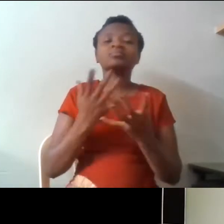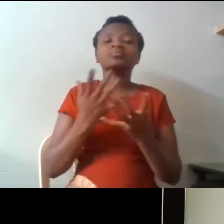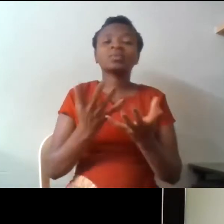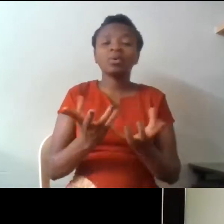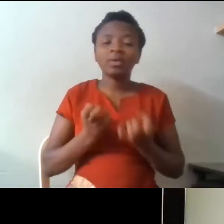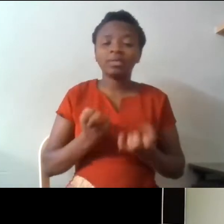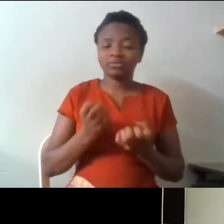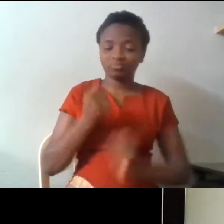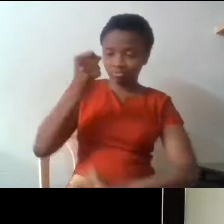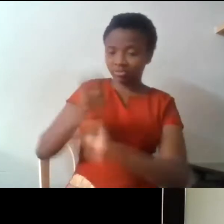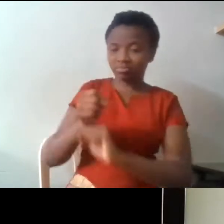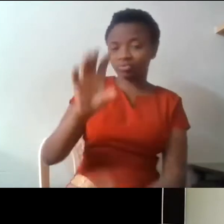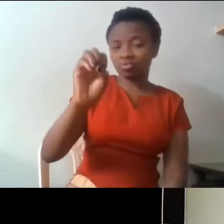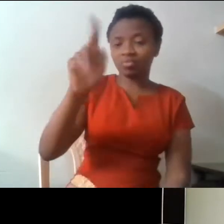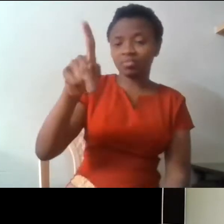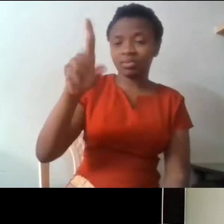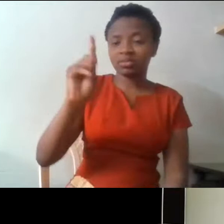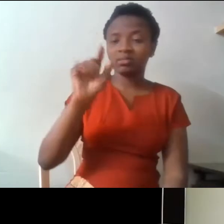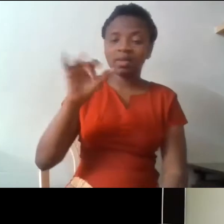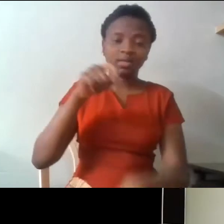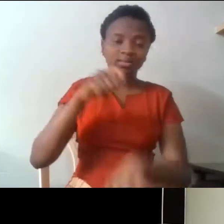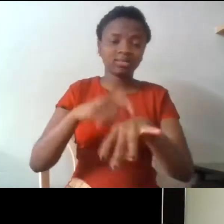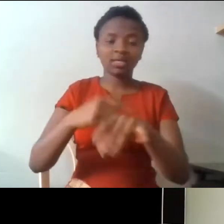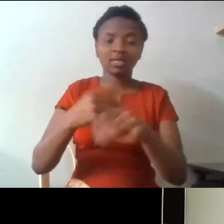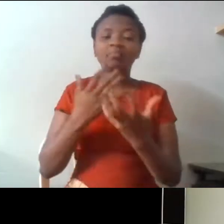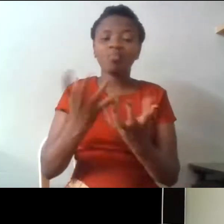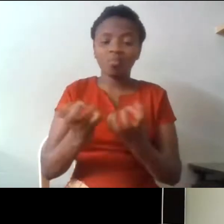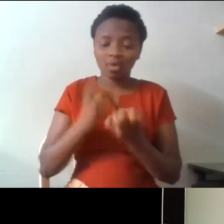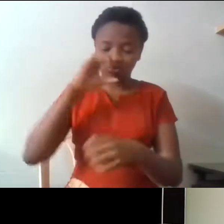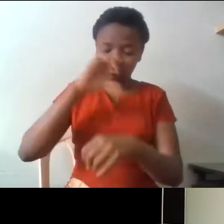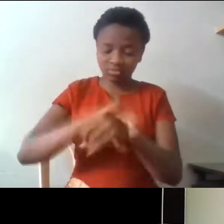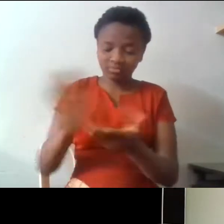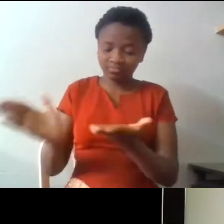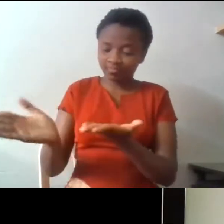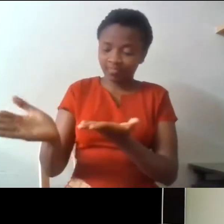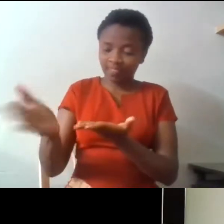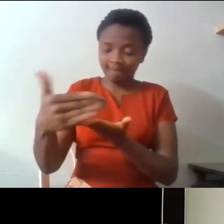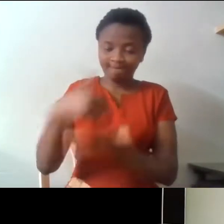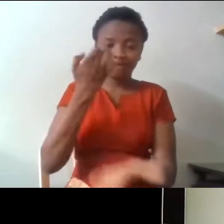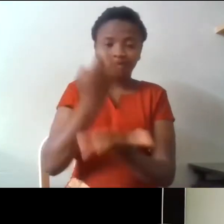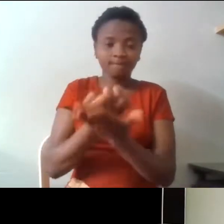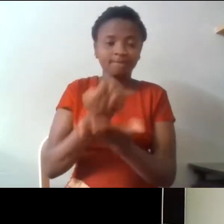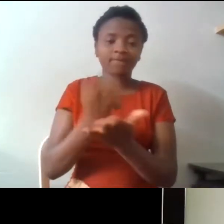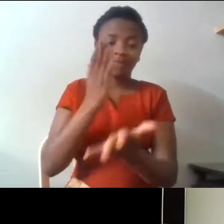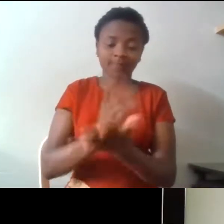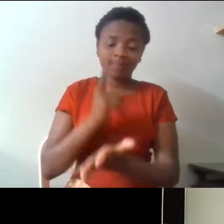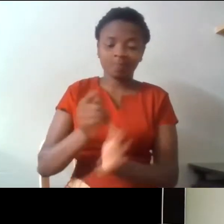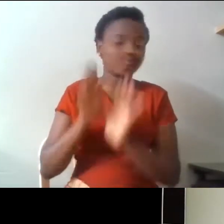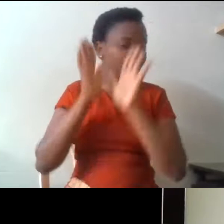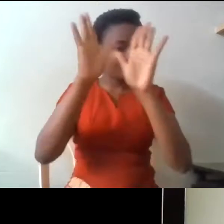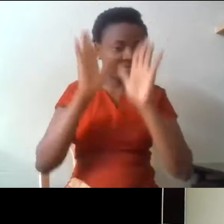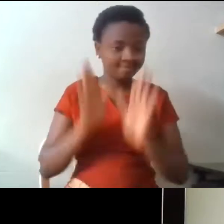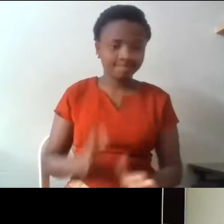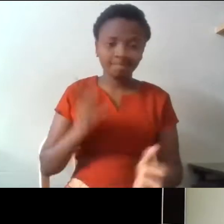that gathering data, evidence is hugely important during times of emergency, whether through rapid needs